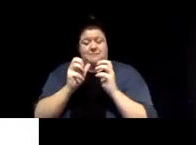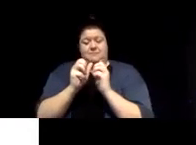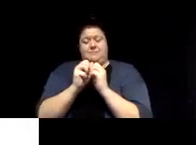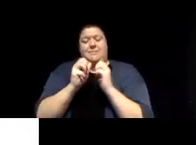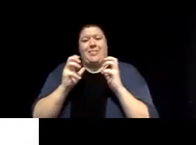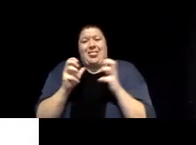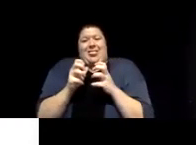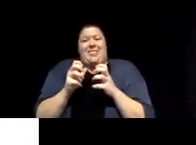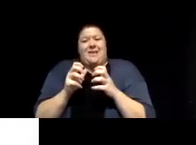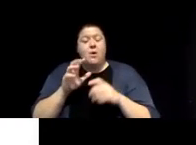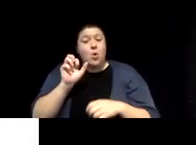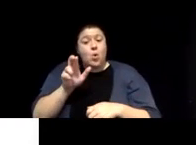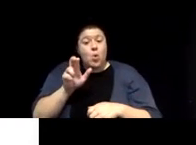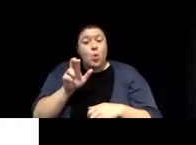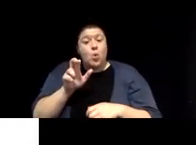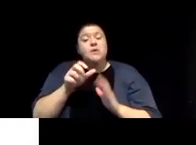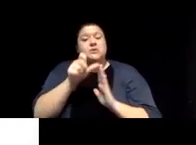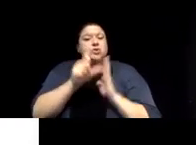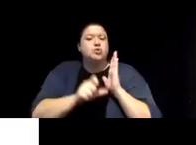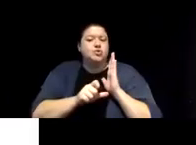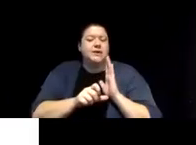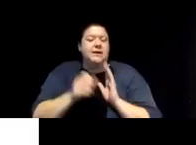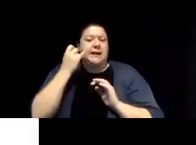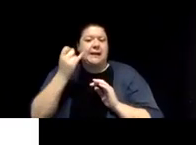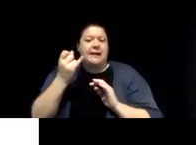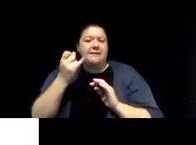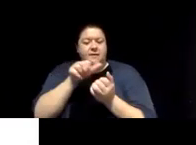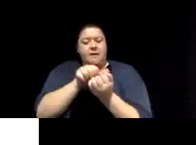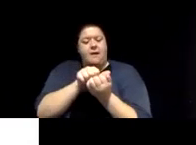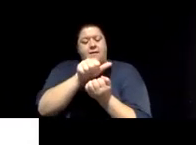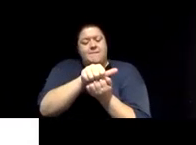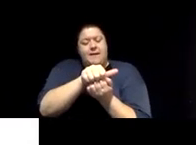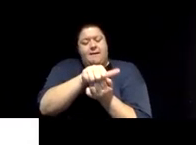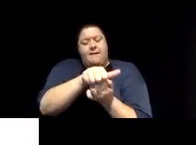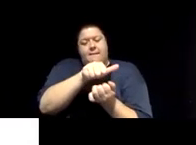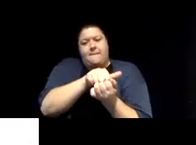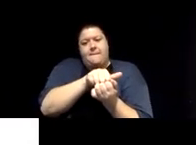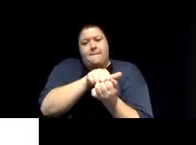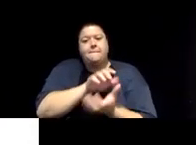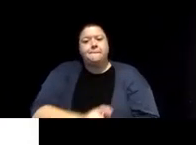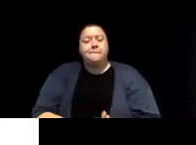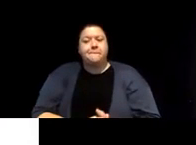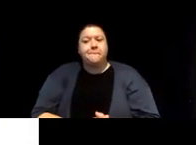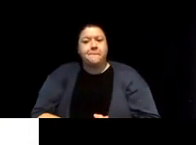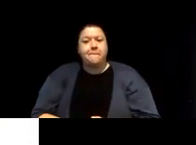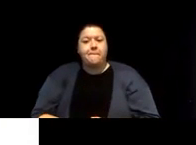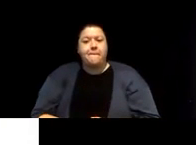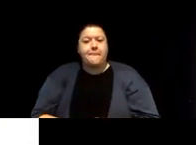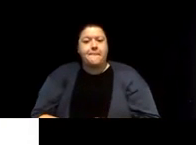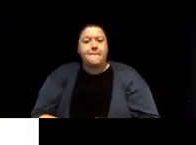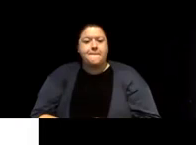teeth, or through surgery if there's an overbite or an underbite. Okay.